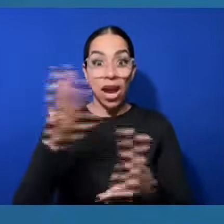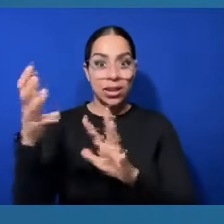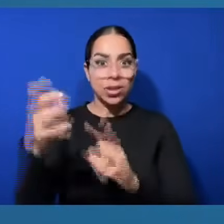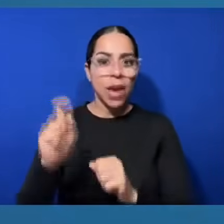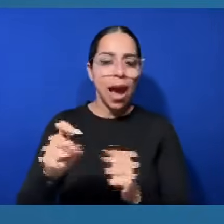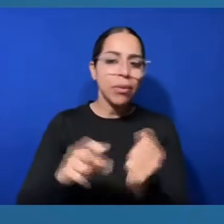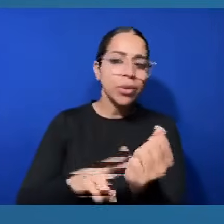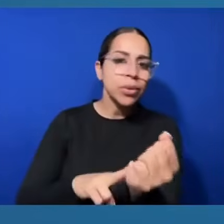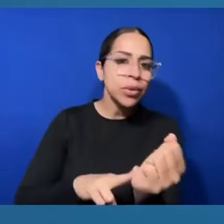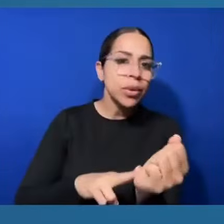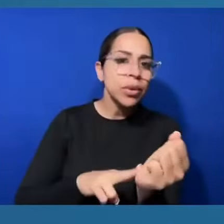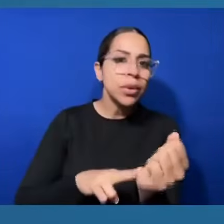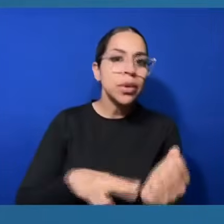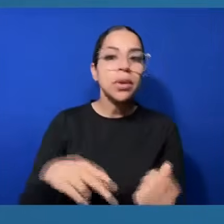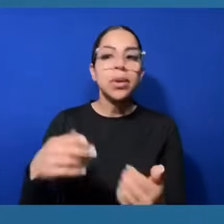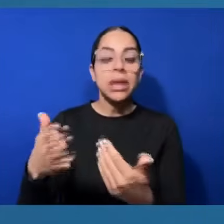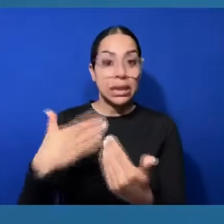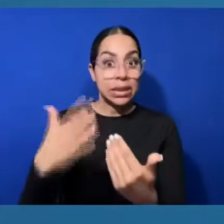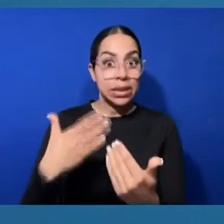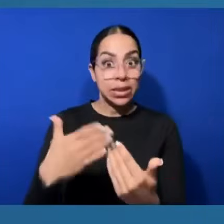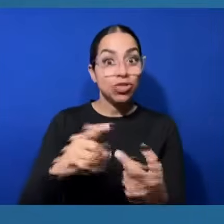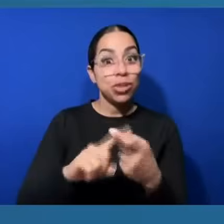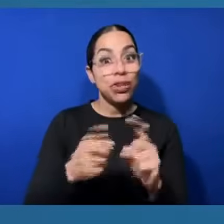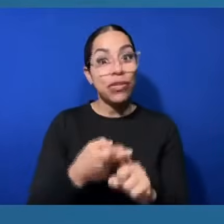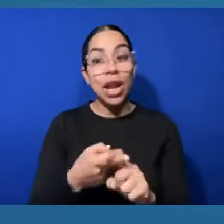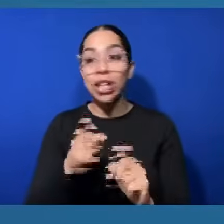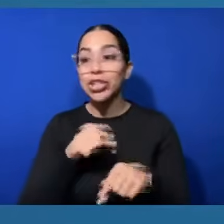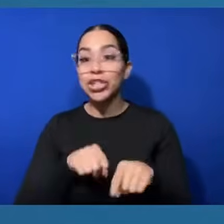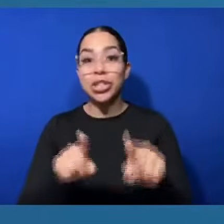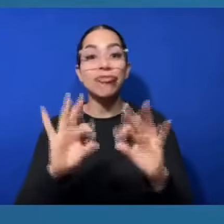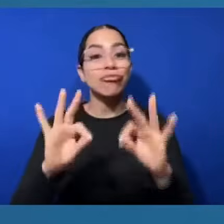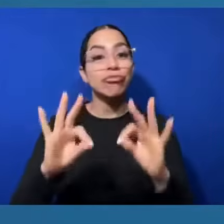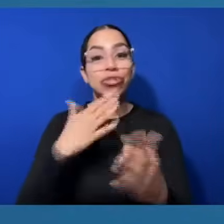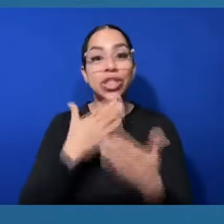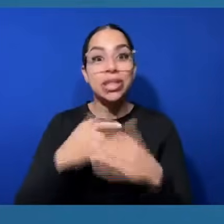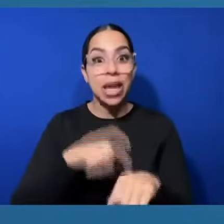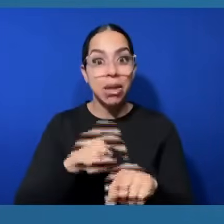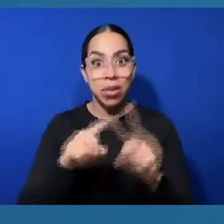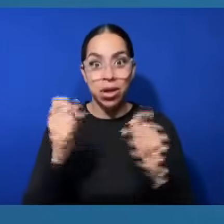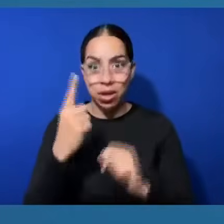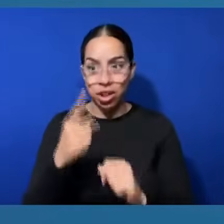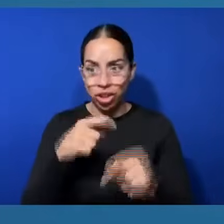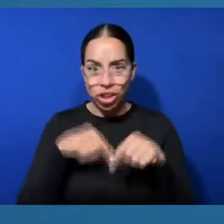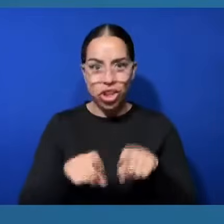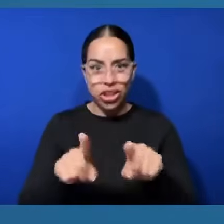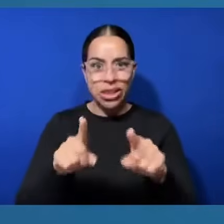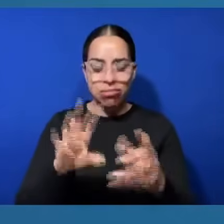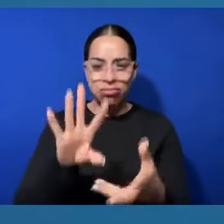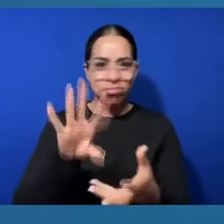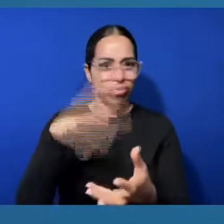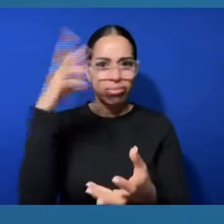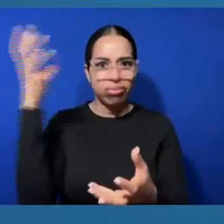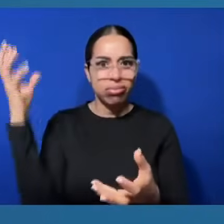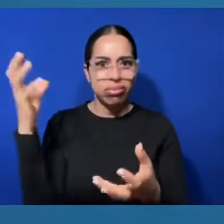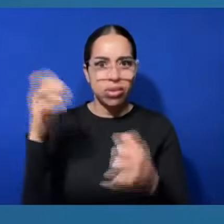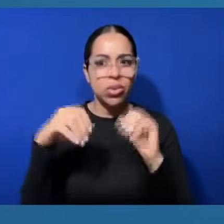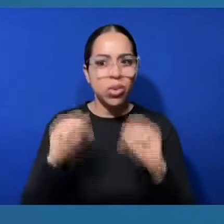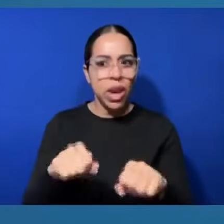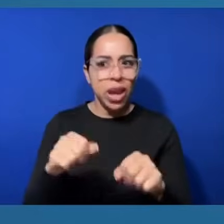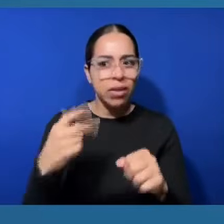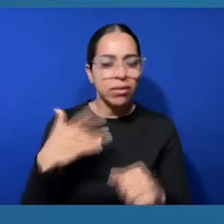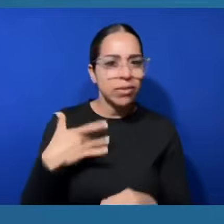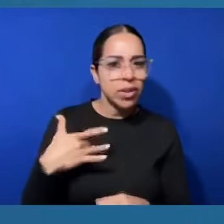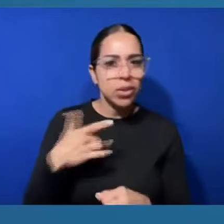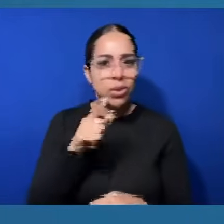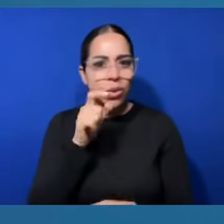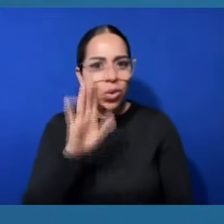be a friend during the good times, but during crisis is when you really find out who your friends are. And in the immediate aftermath of